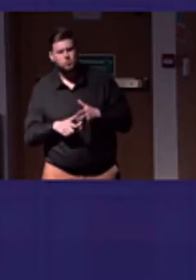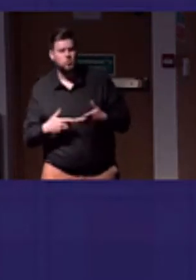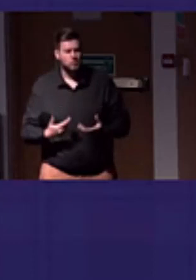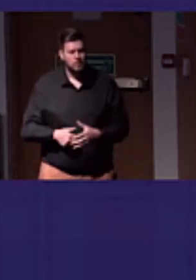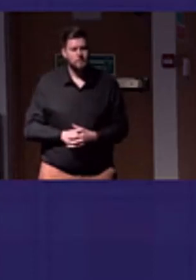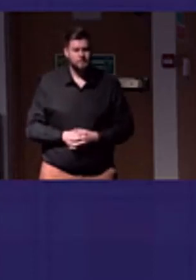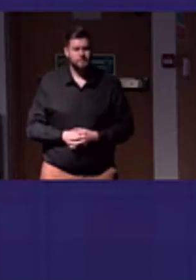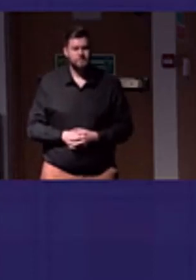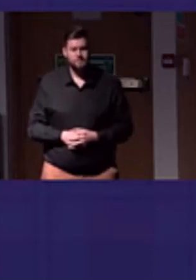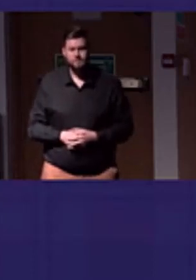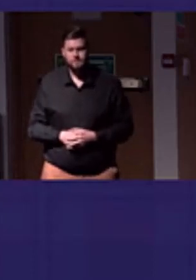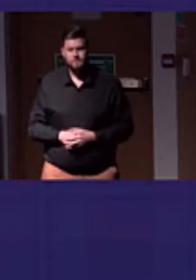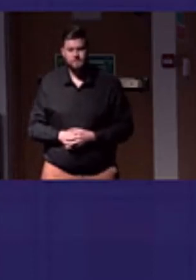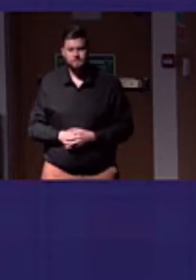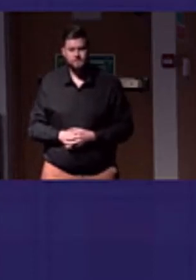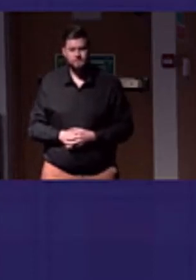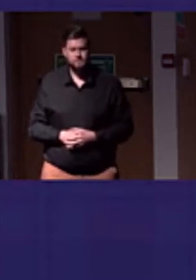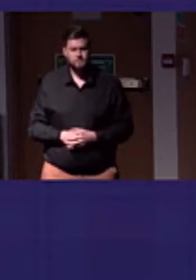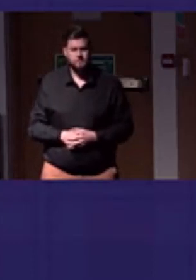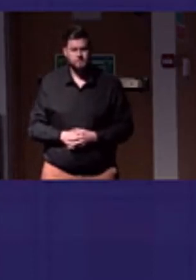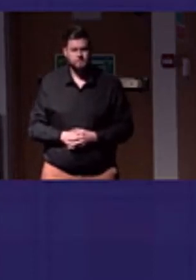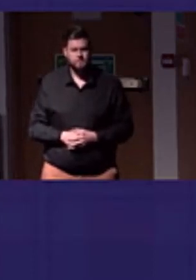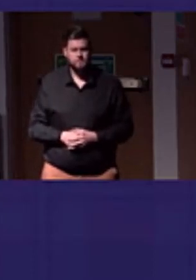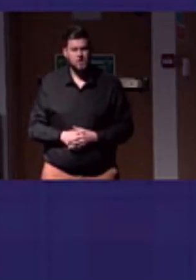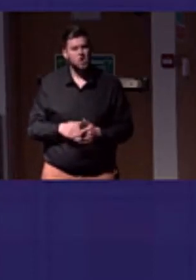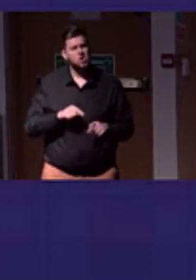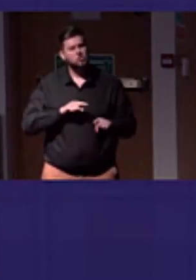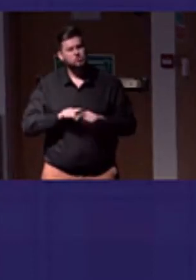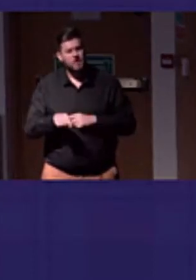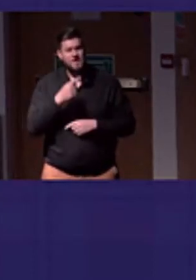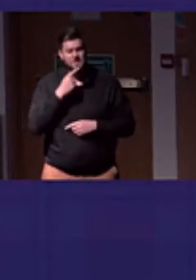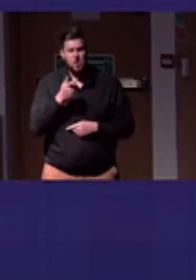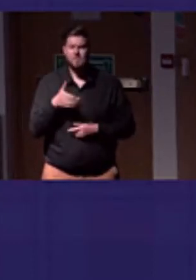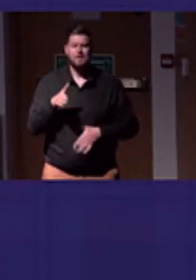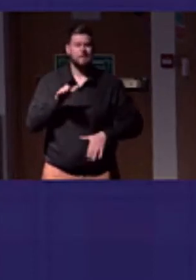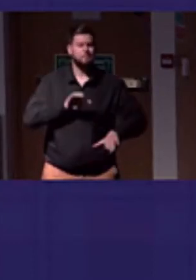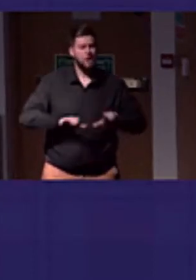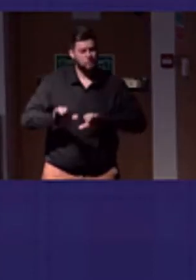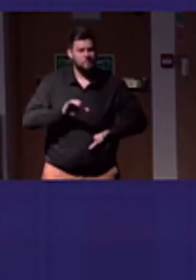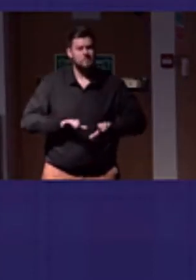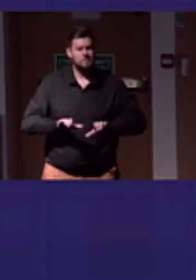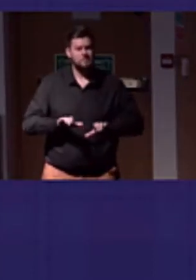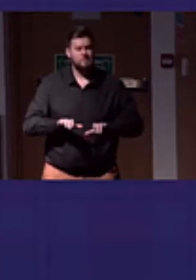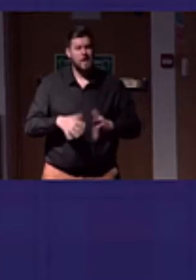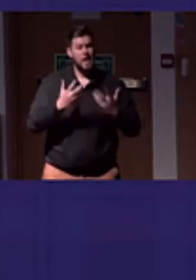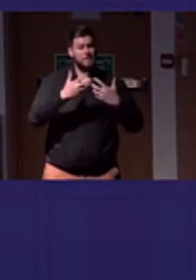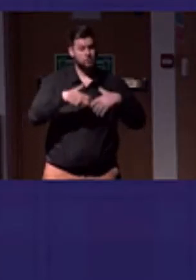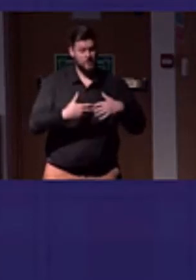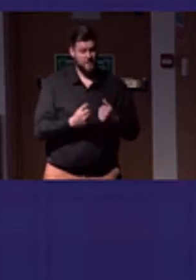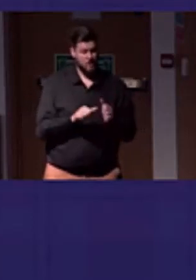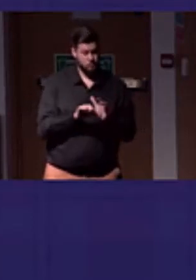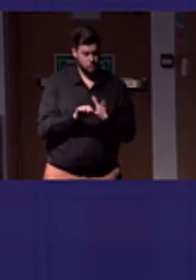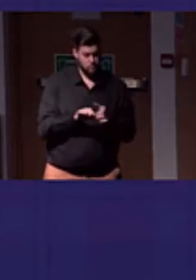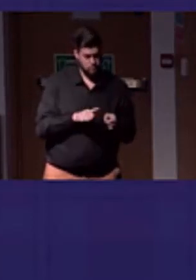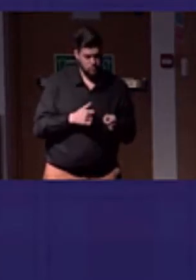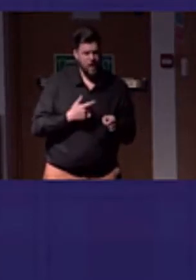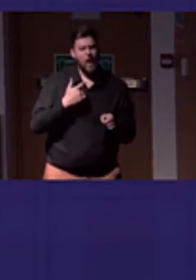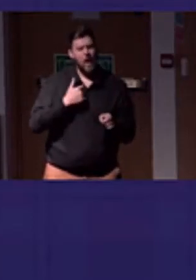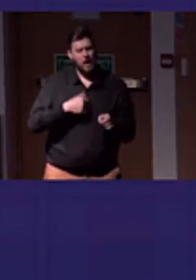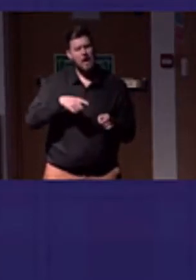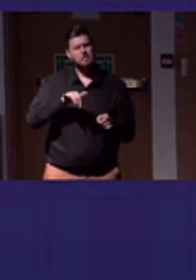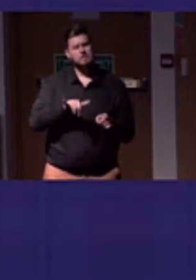State it as any other technical experiment. The machine is having this problem. I suspect it's Y